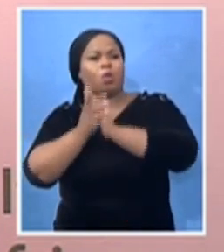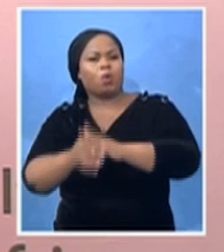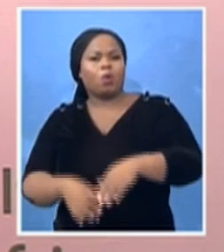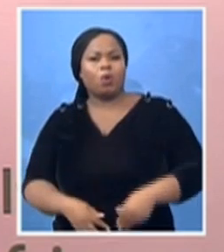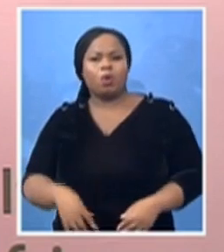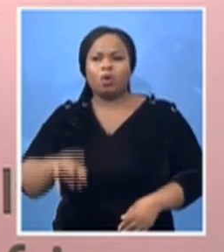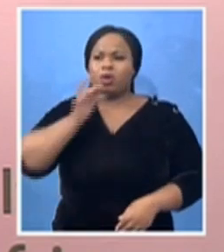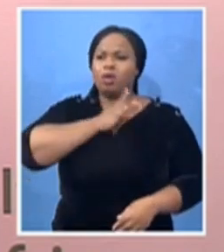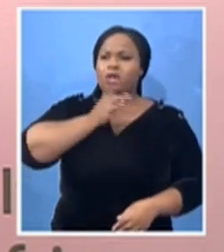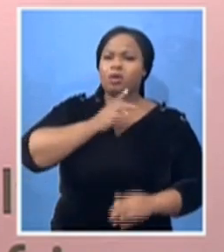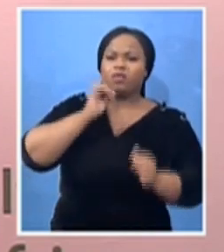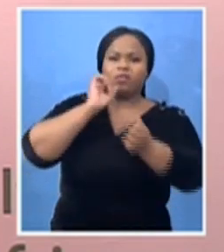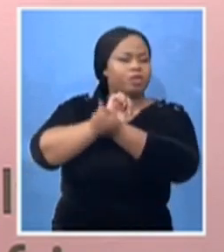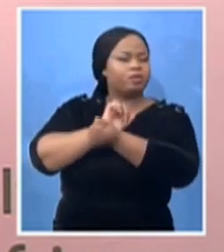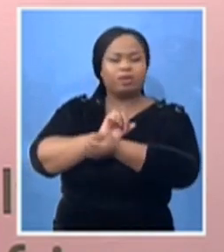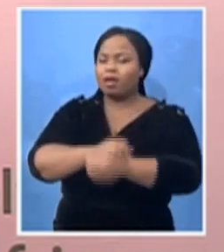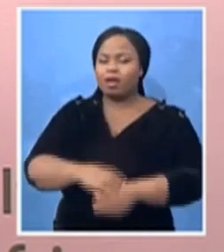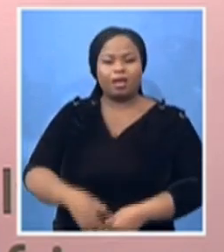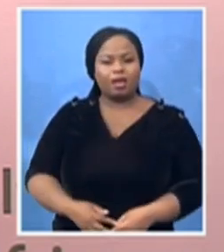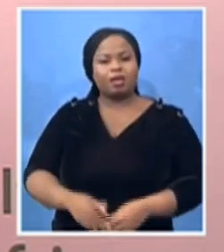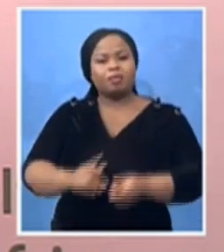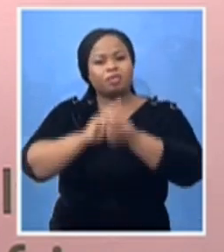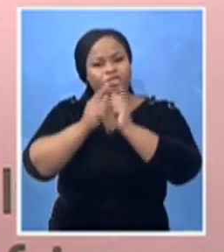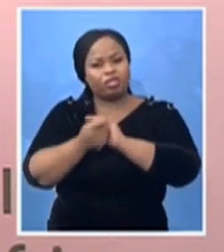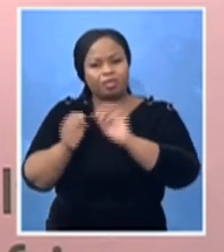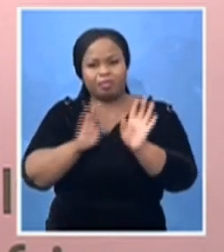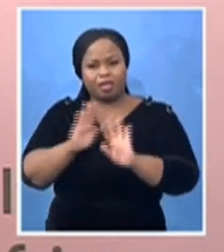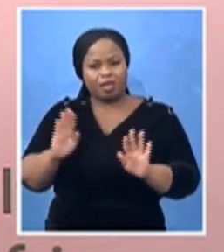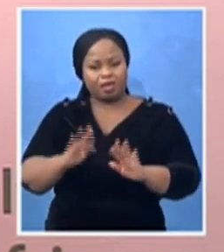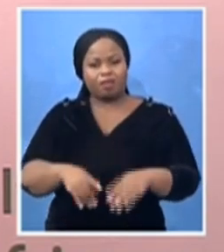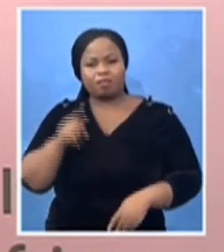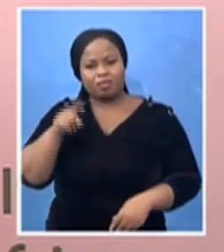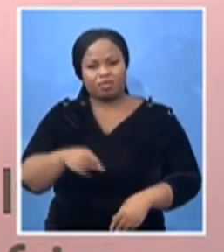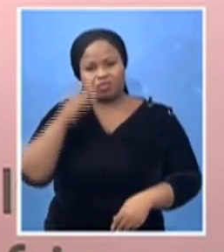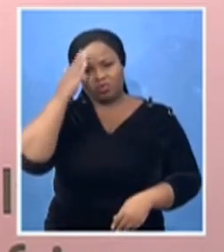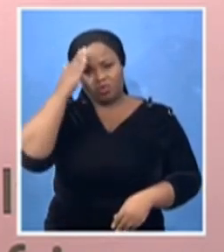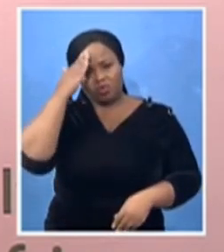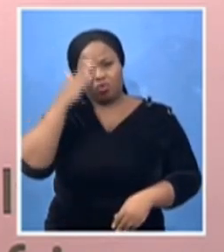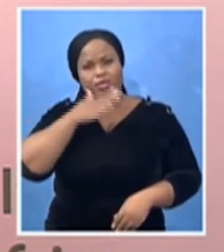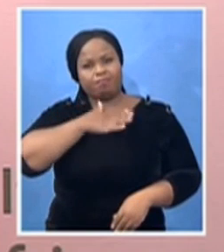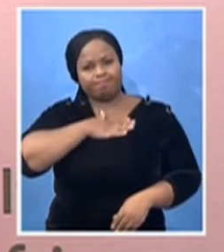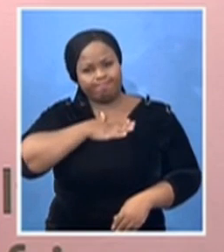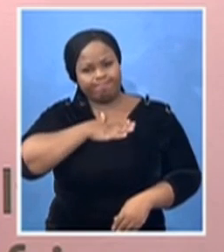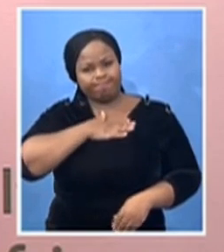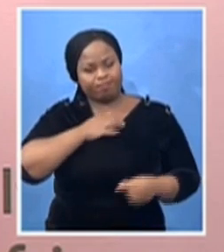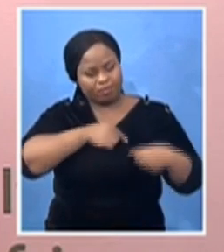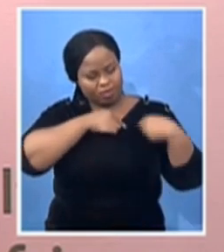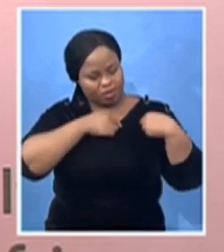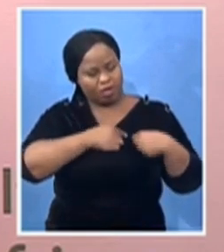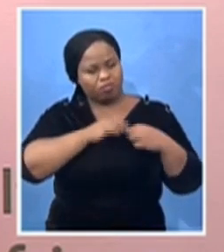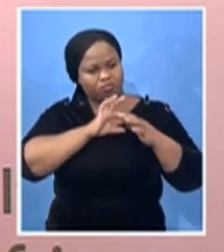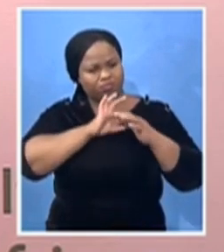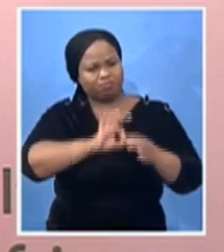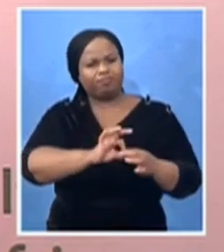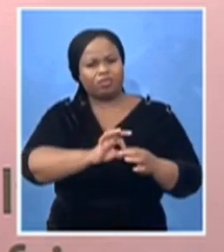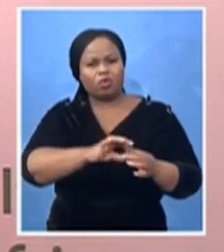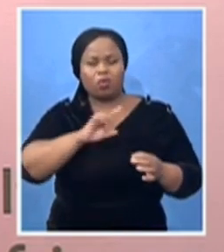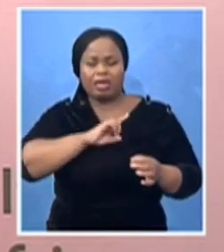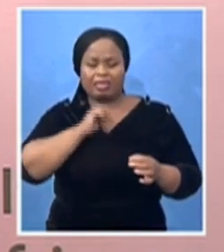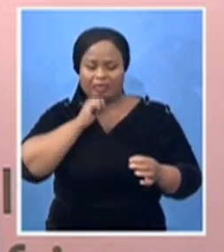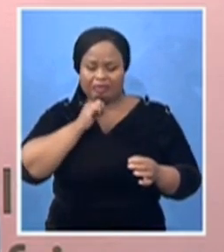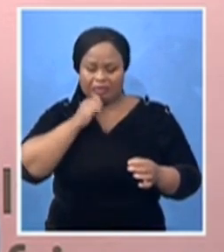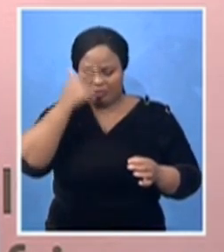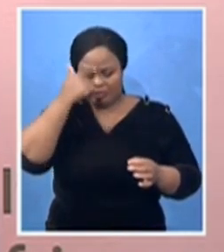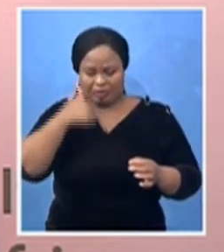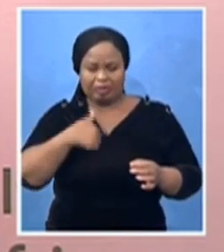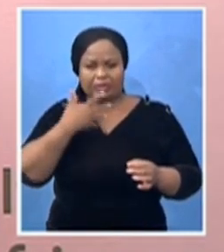that is going to be driven by the compassion that says that in case I might be having the infection and I'm not aware, I shouldn't infect the next